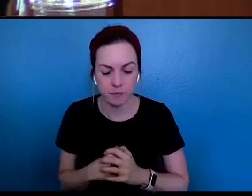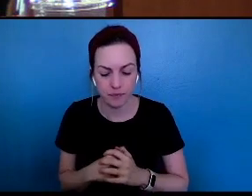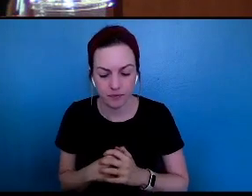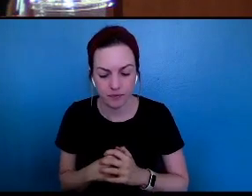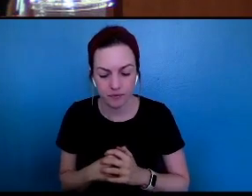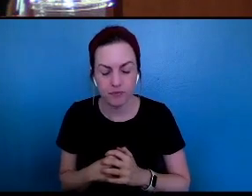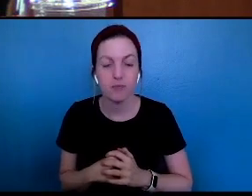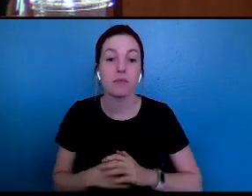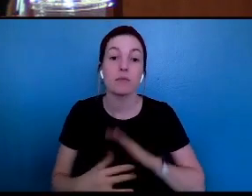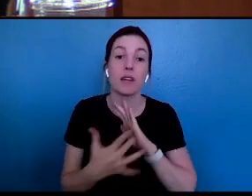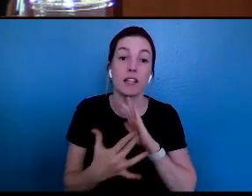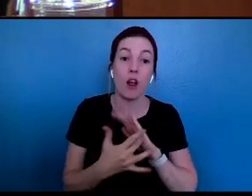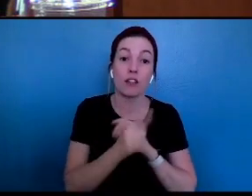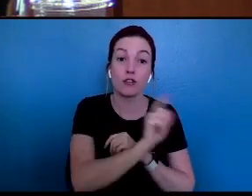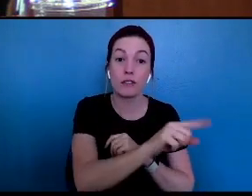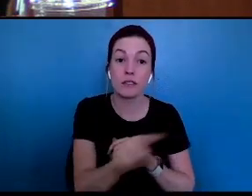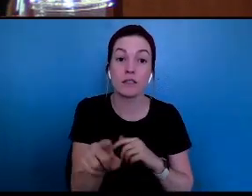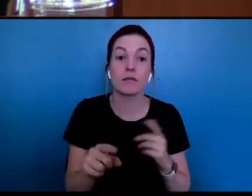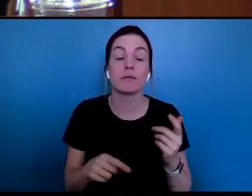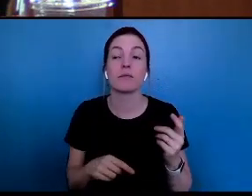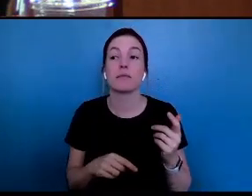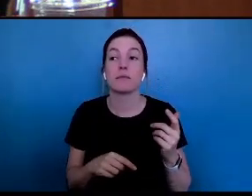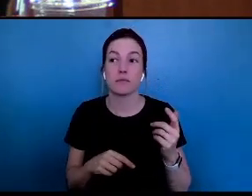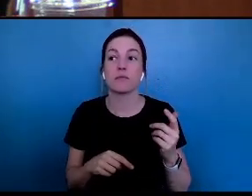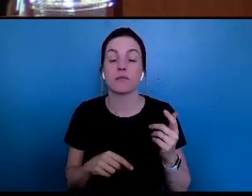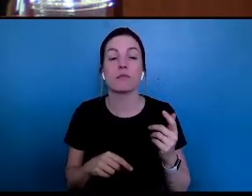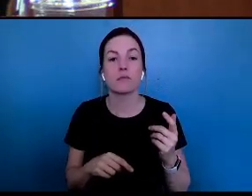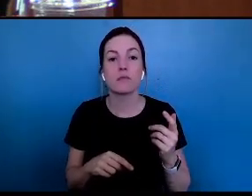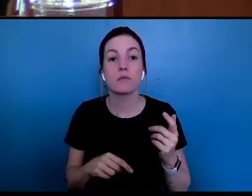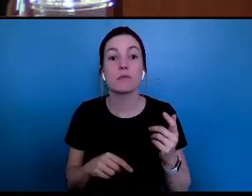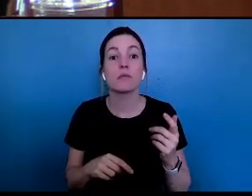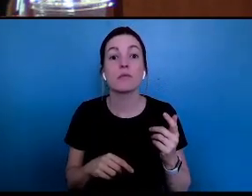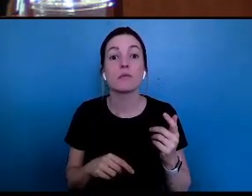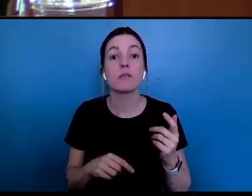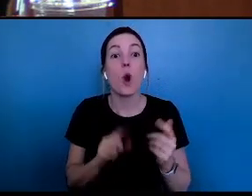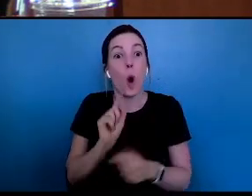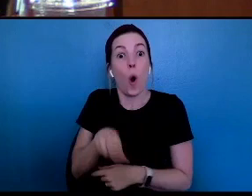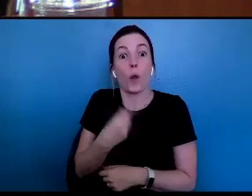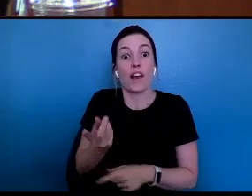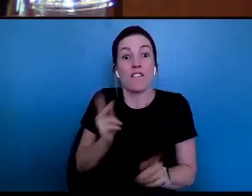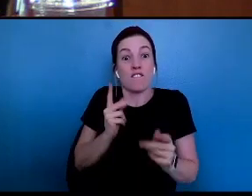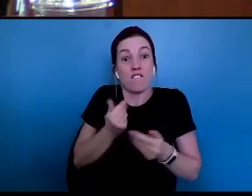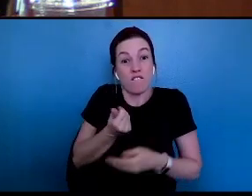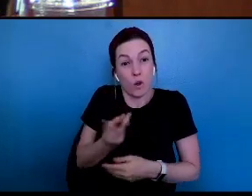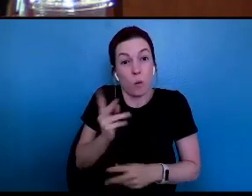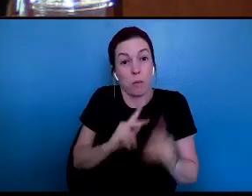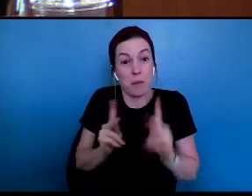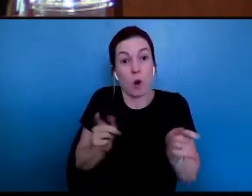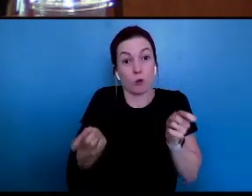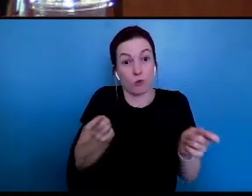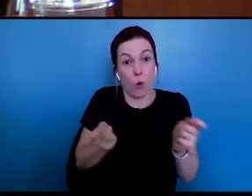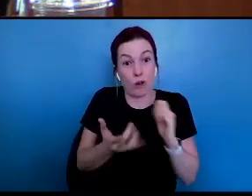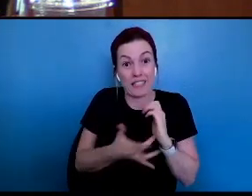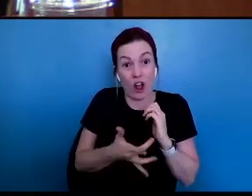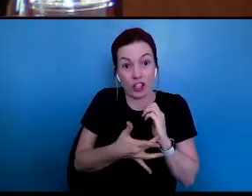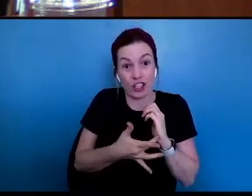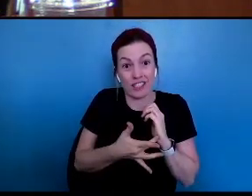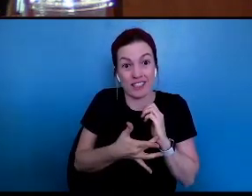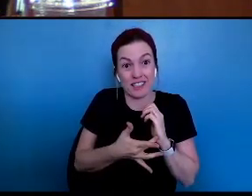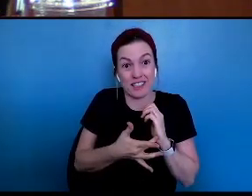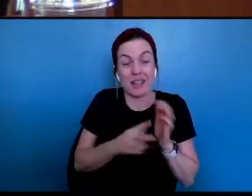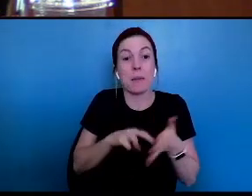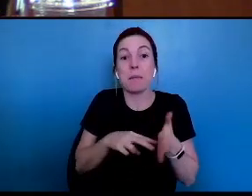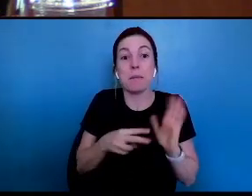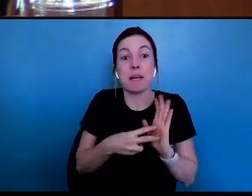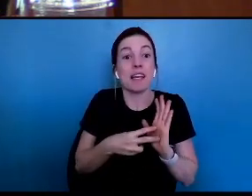Technologies, when they are in the hands of a few and opaque to many, creates a social dynamic in